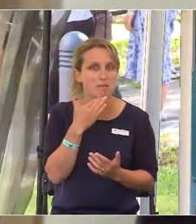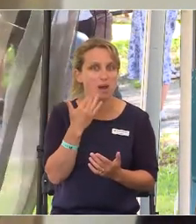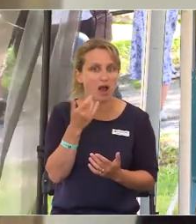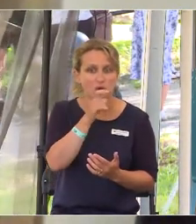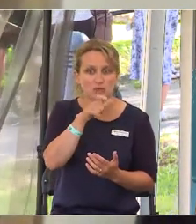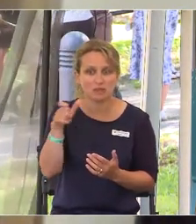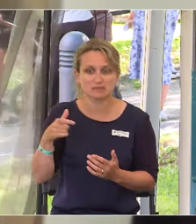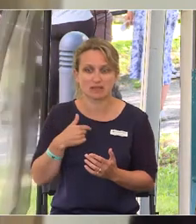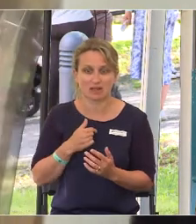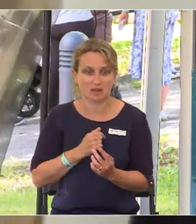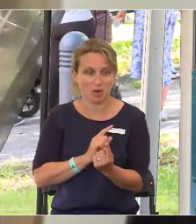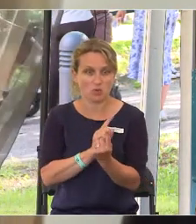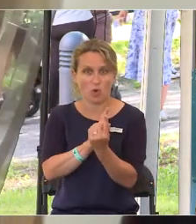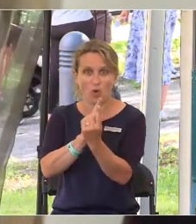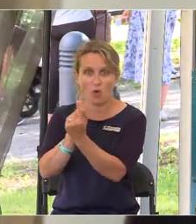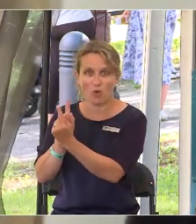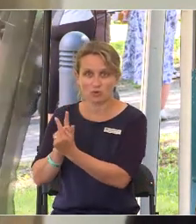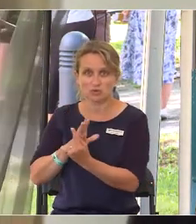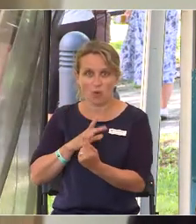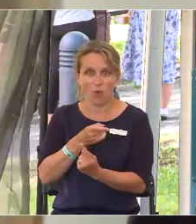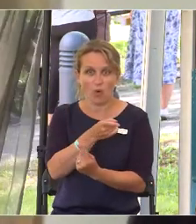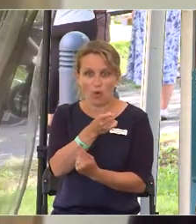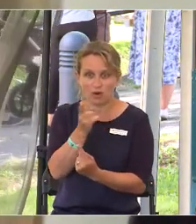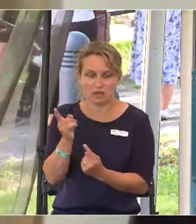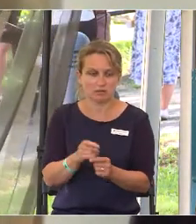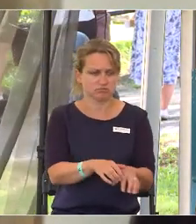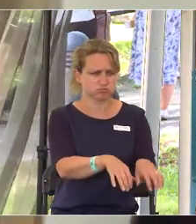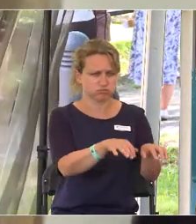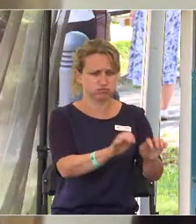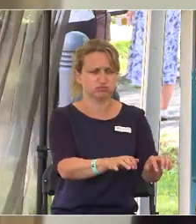map today. They could almost like it.